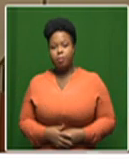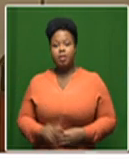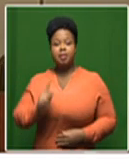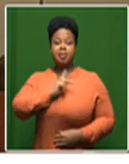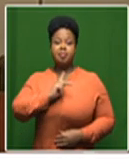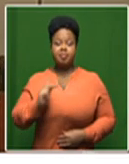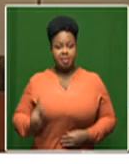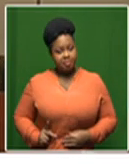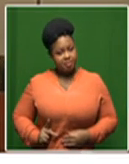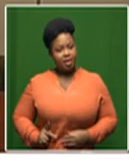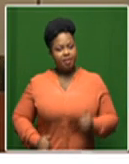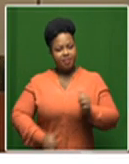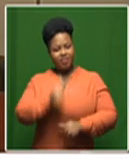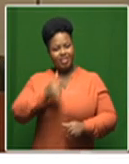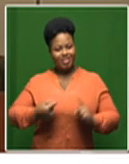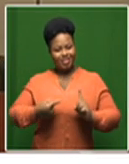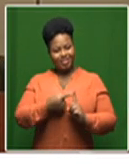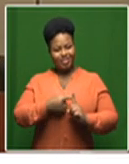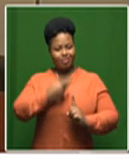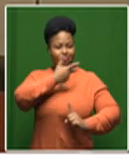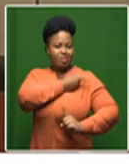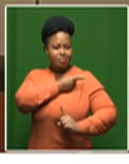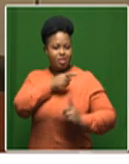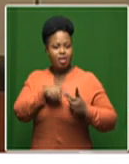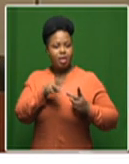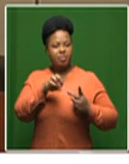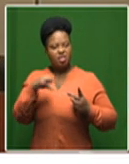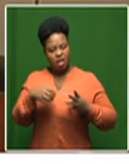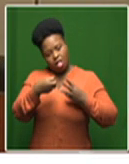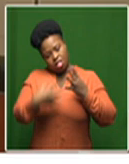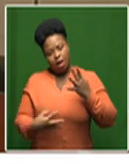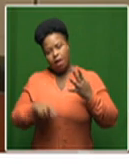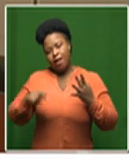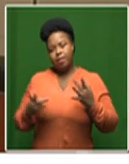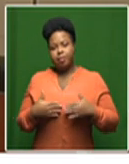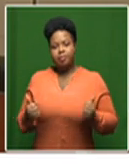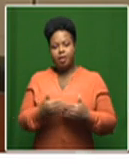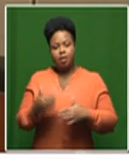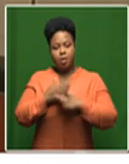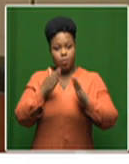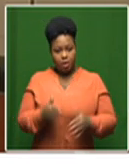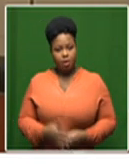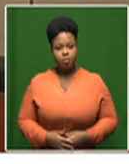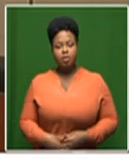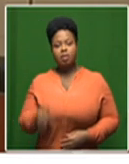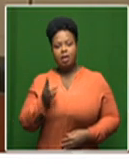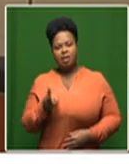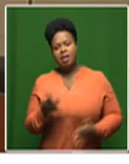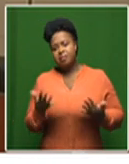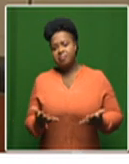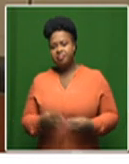Premier, being the first person, as well as MEC, as well as other healthcare workers. So we're going to also ask